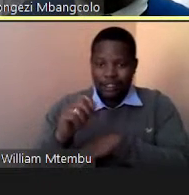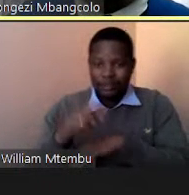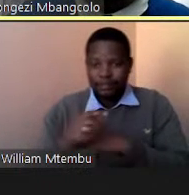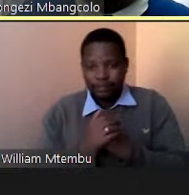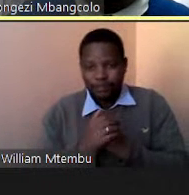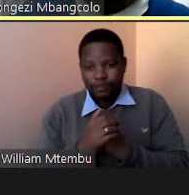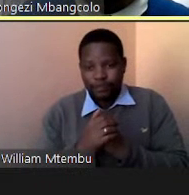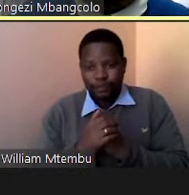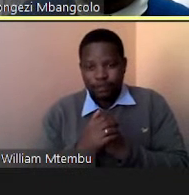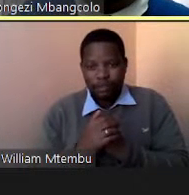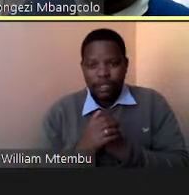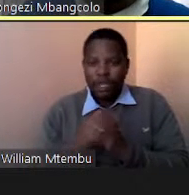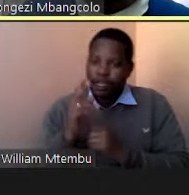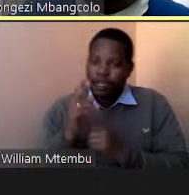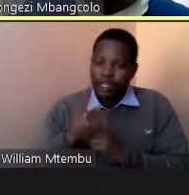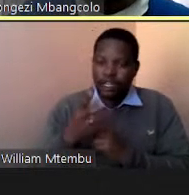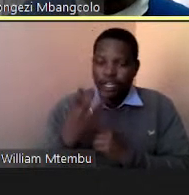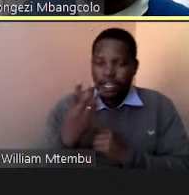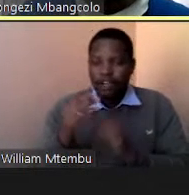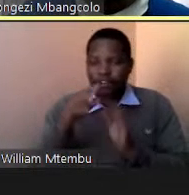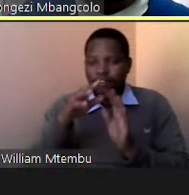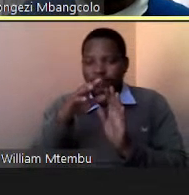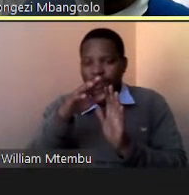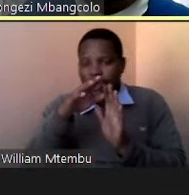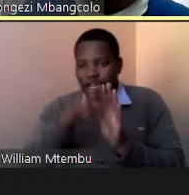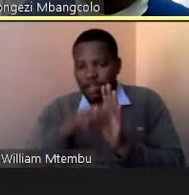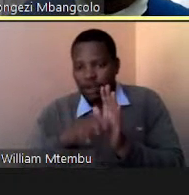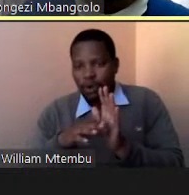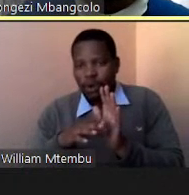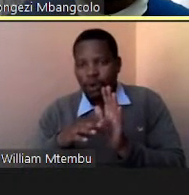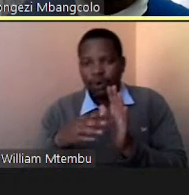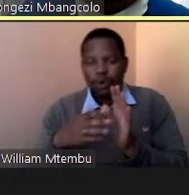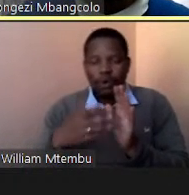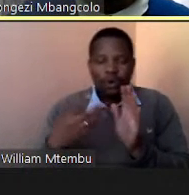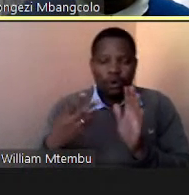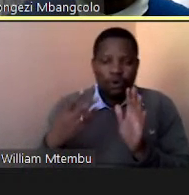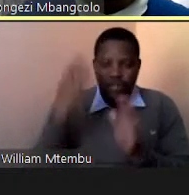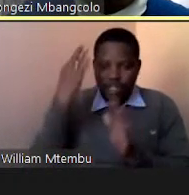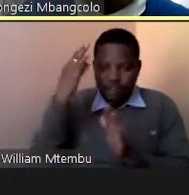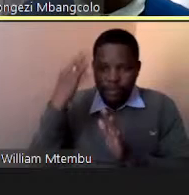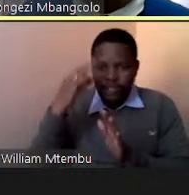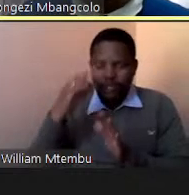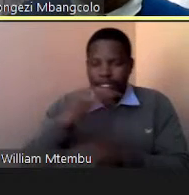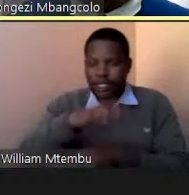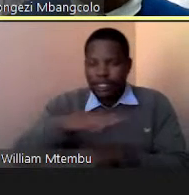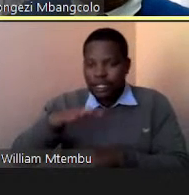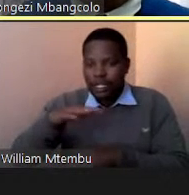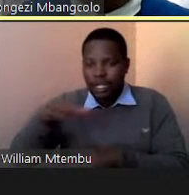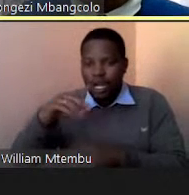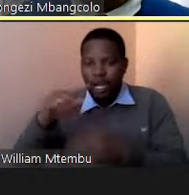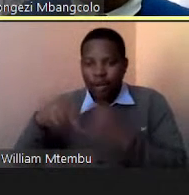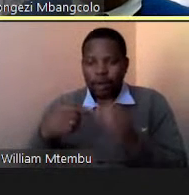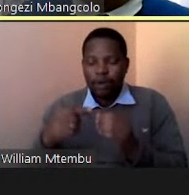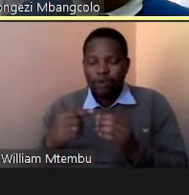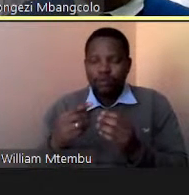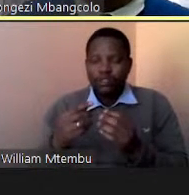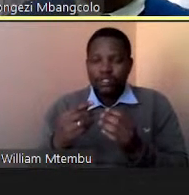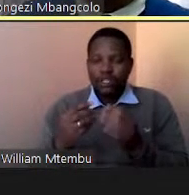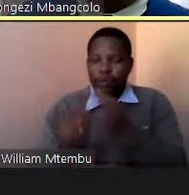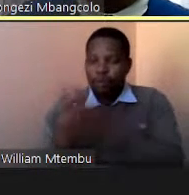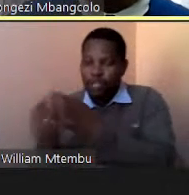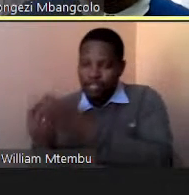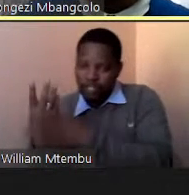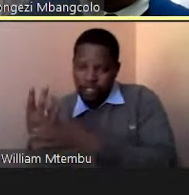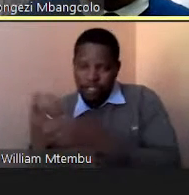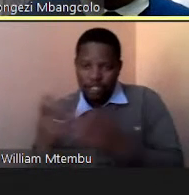there's also a lack of coordination by the government in these areas, and production must be linked to already open and